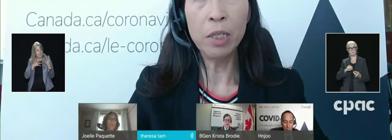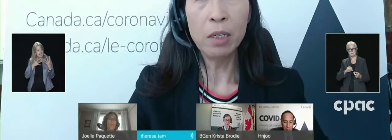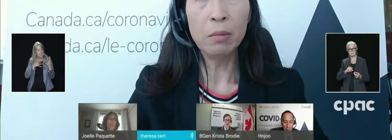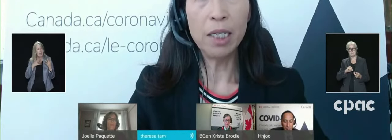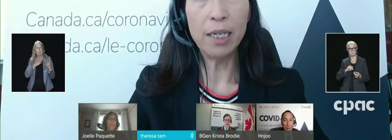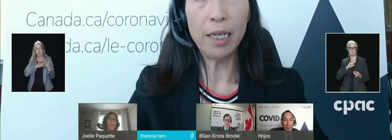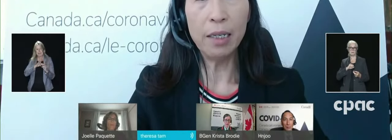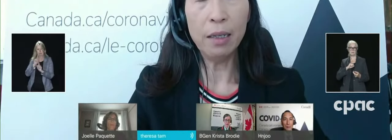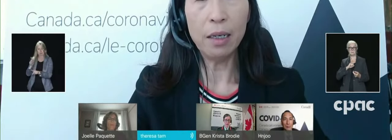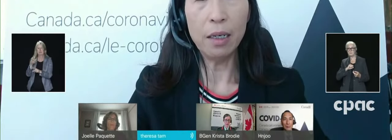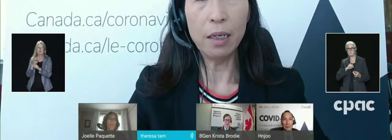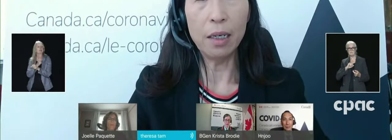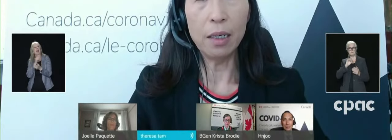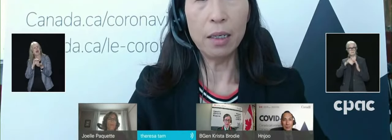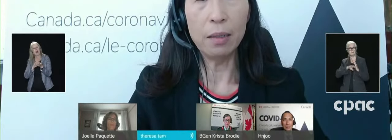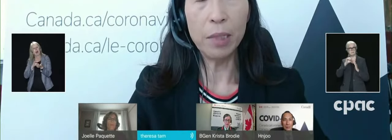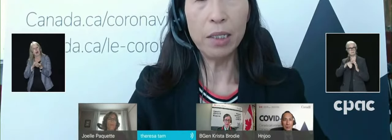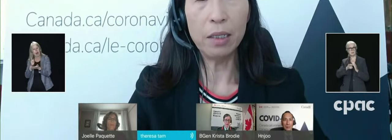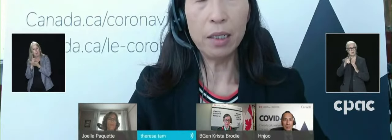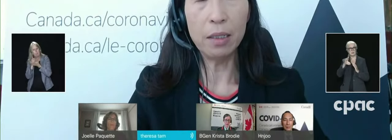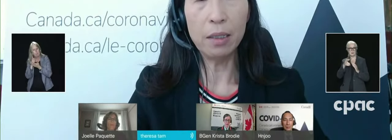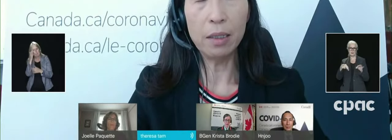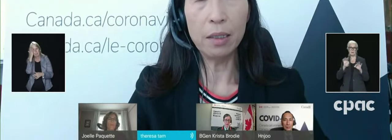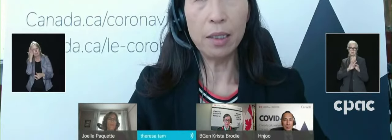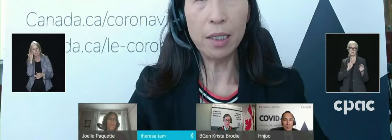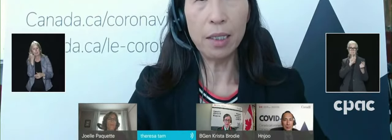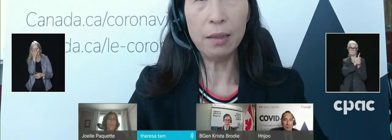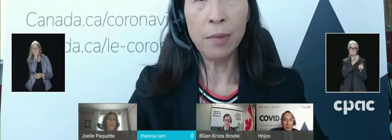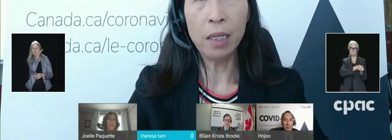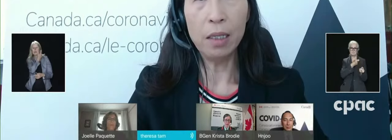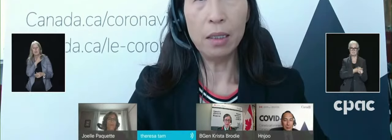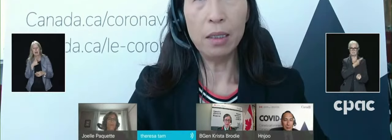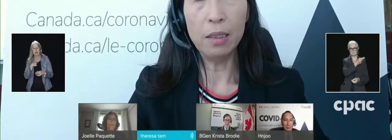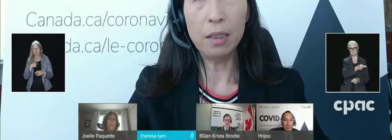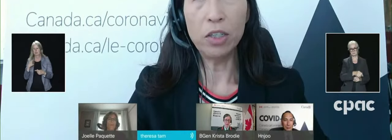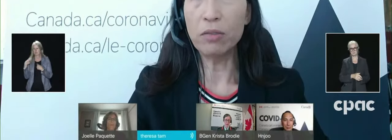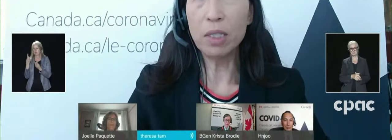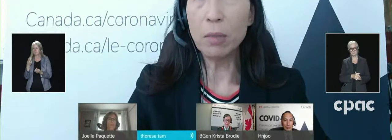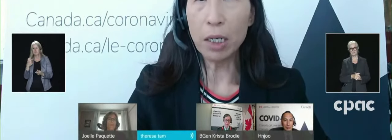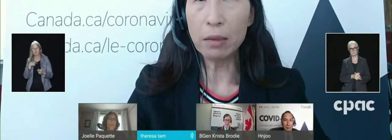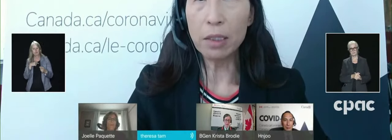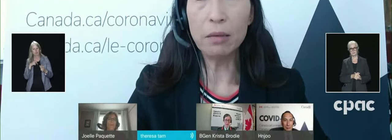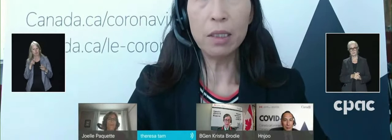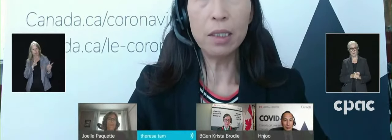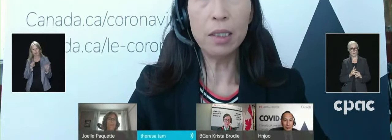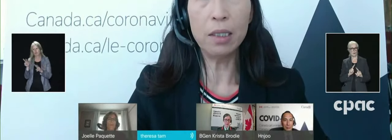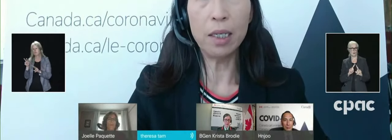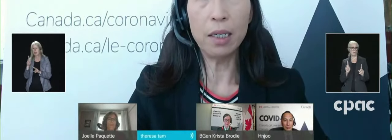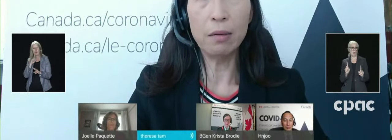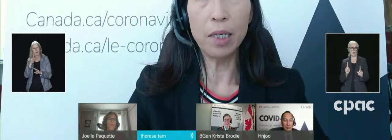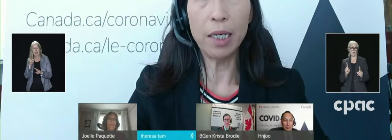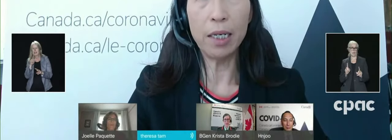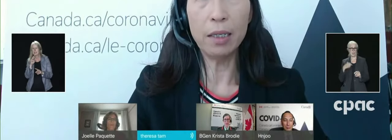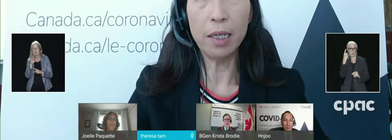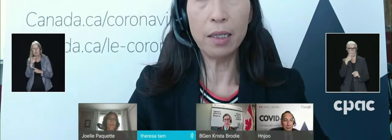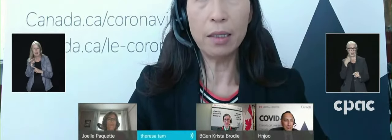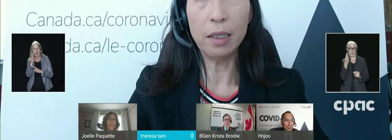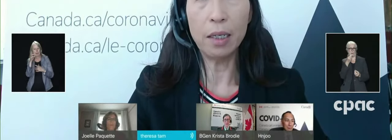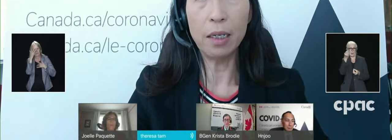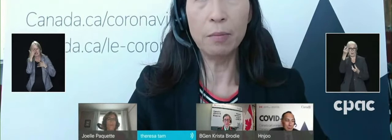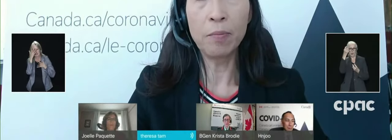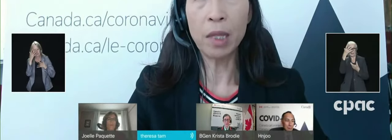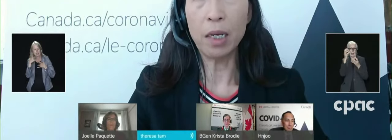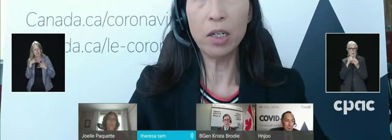medical help. But again, based on the data, these are generally mild illnesses, and